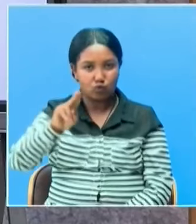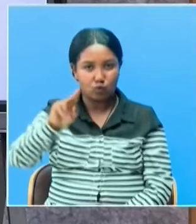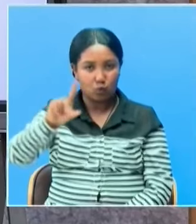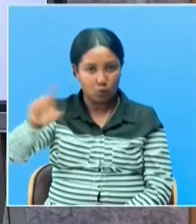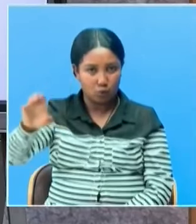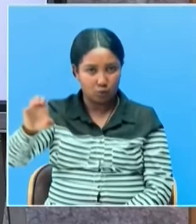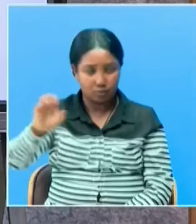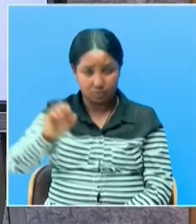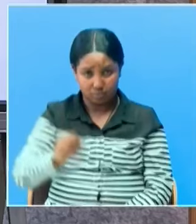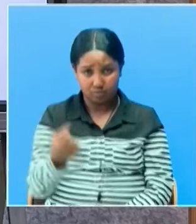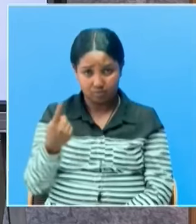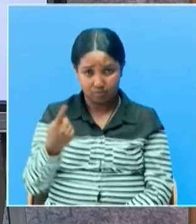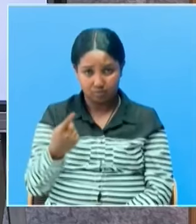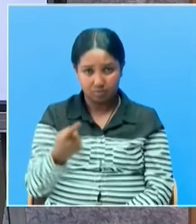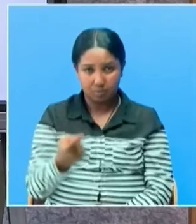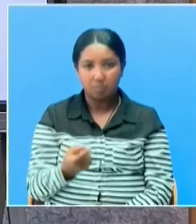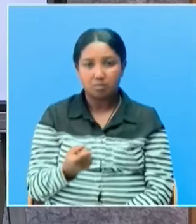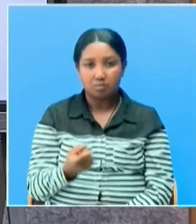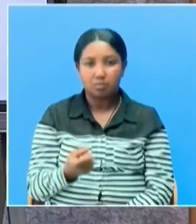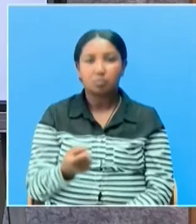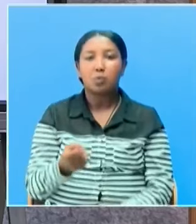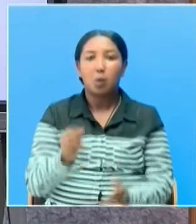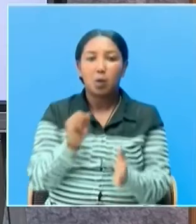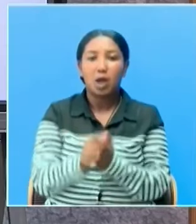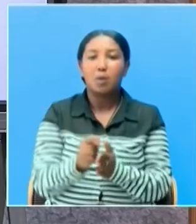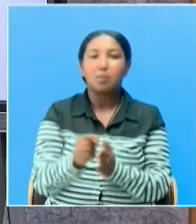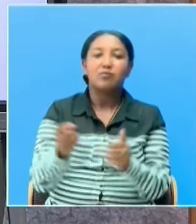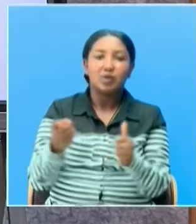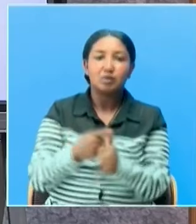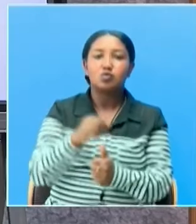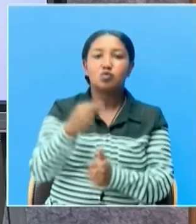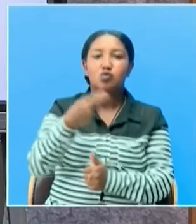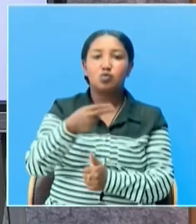Nice student. So, what if we start from Ujulu?